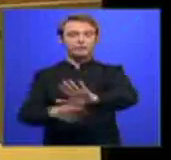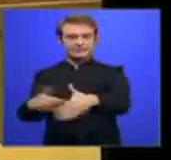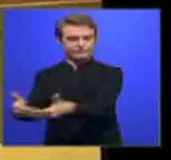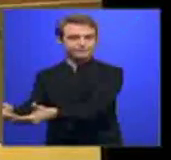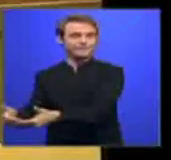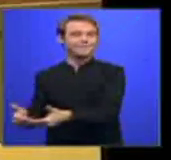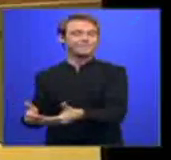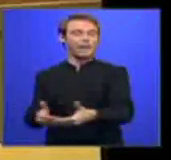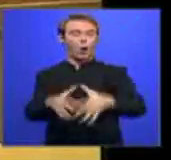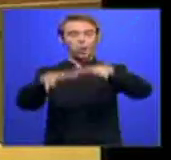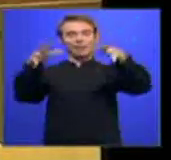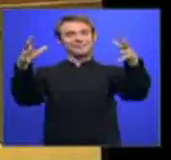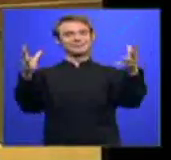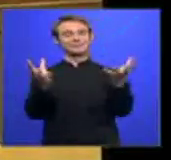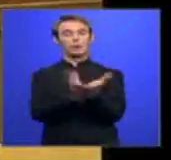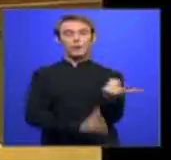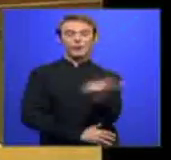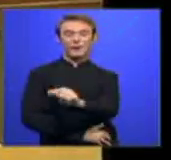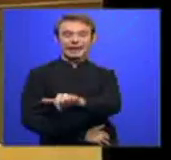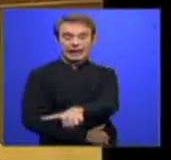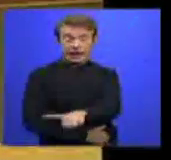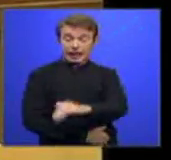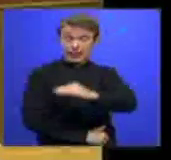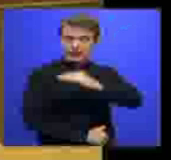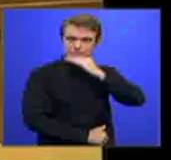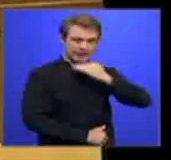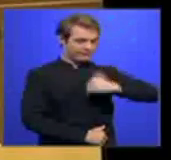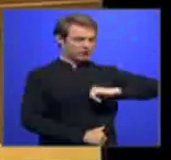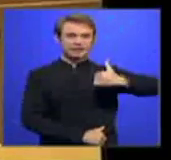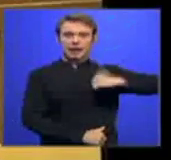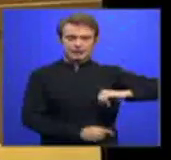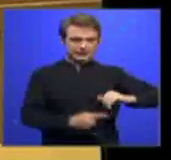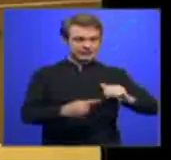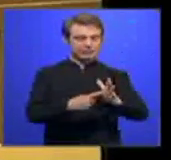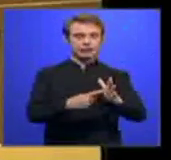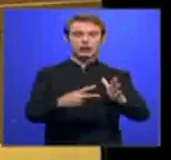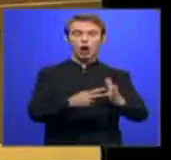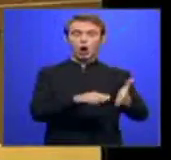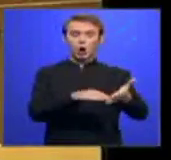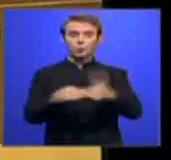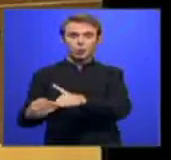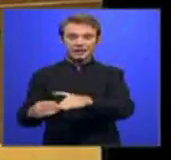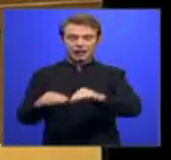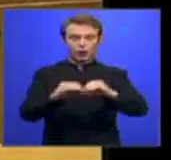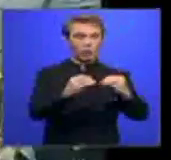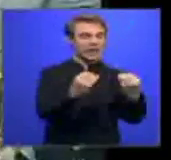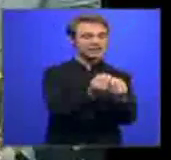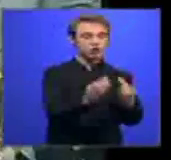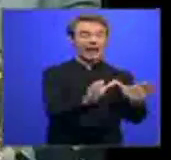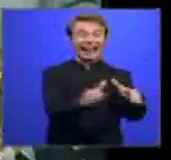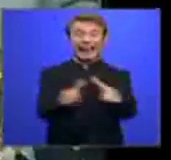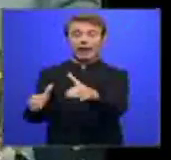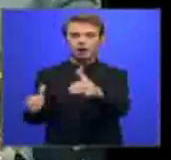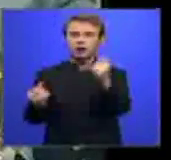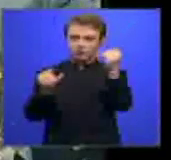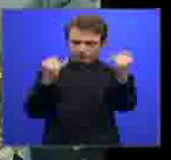municipalities, other organs of state, community organizations, and the private